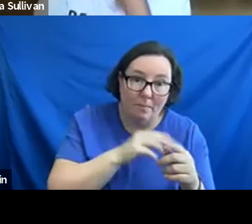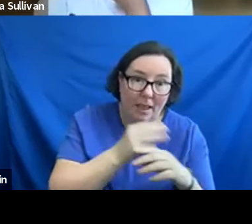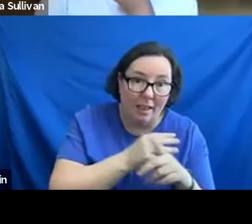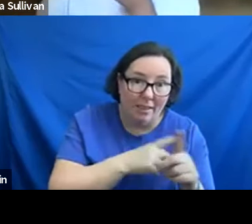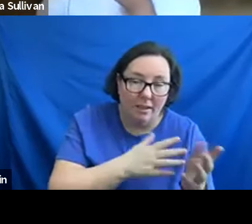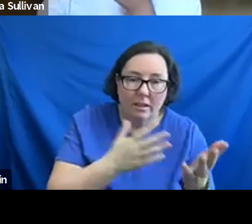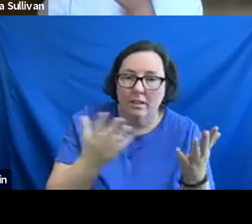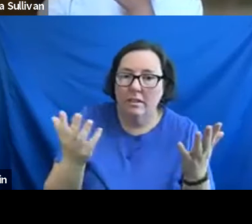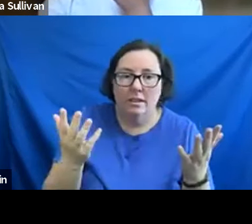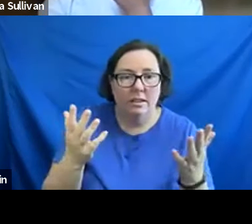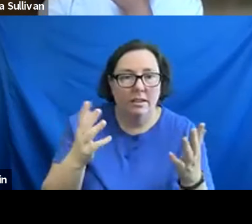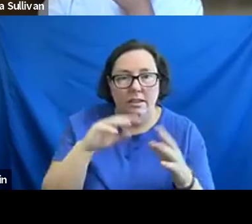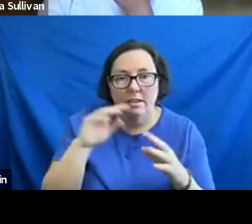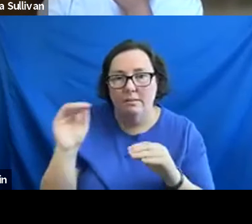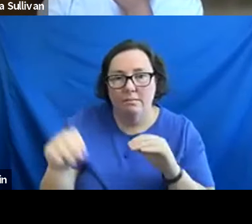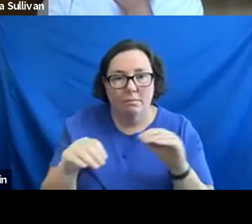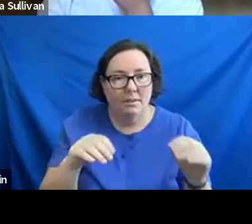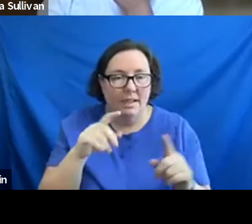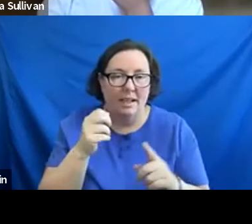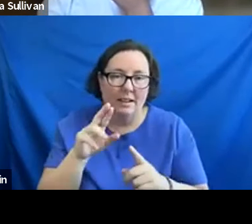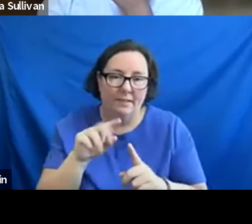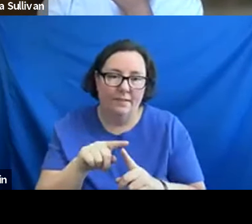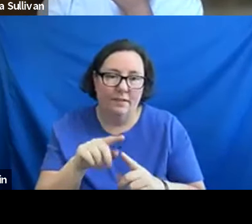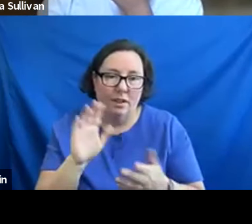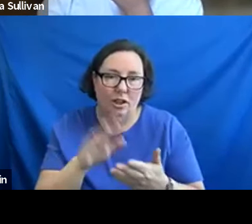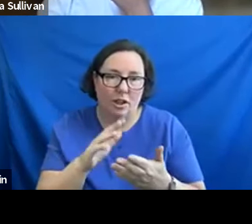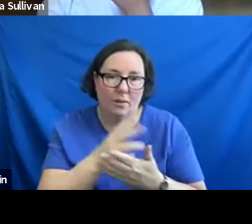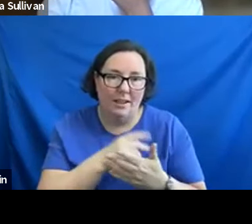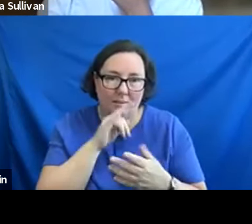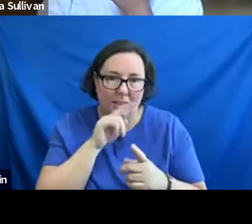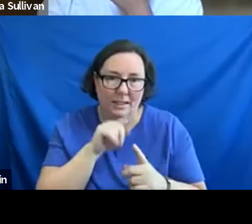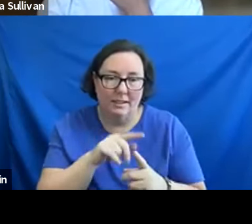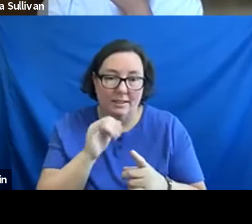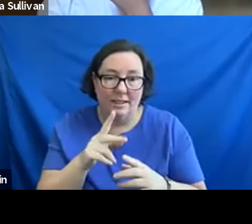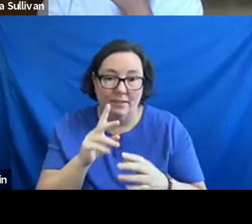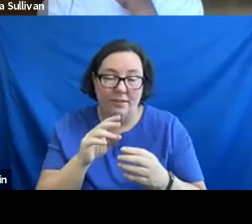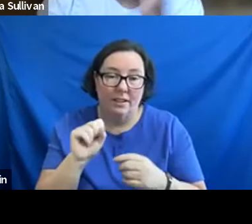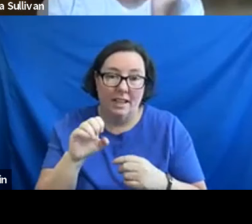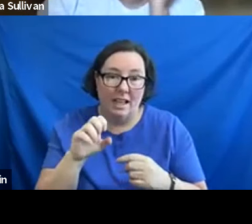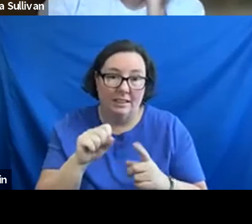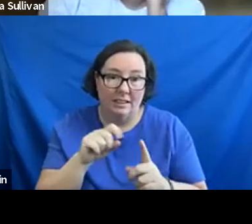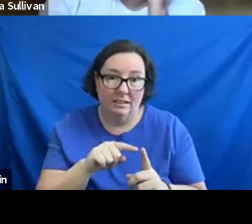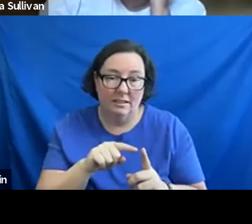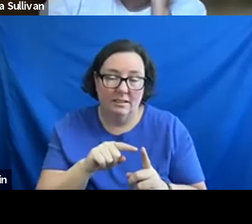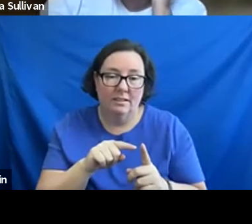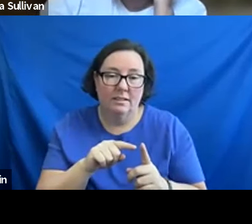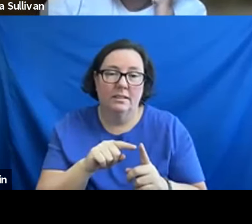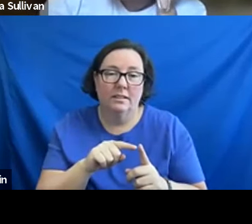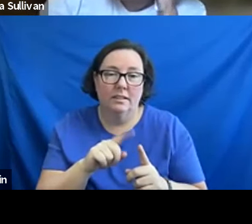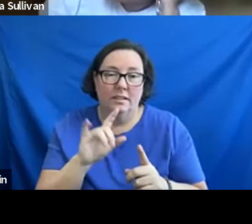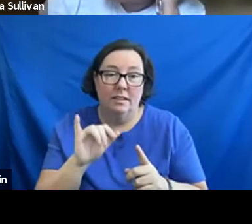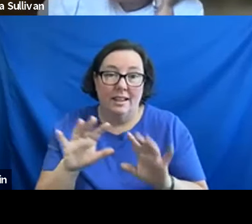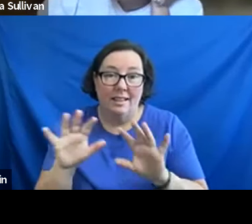the proportion of low income kids, for example, if we use SES, in